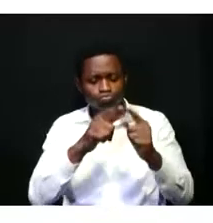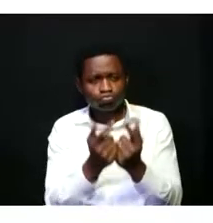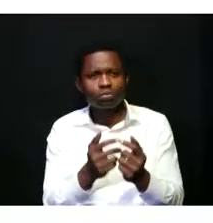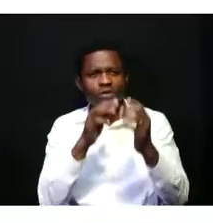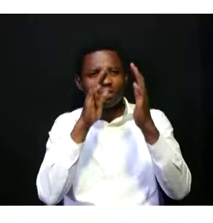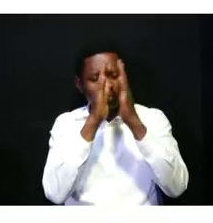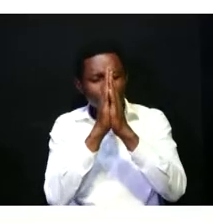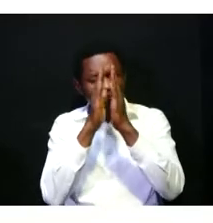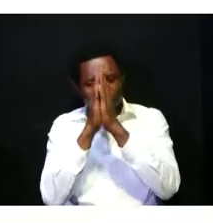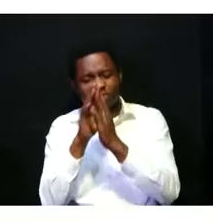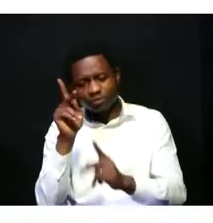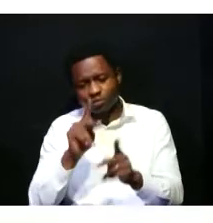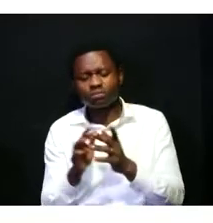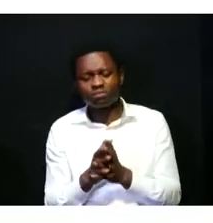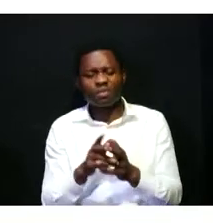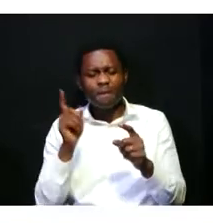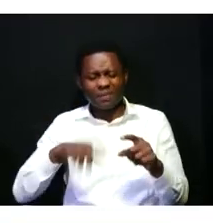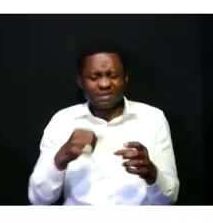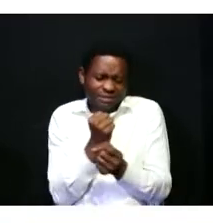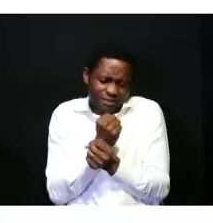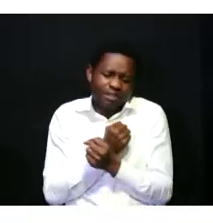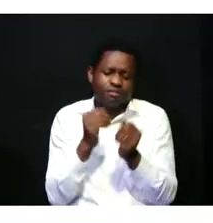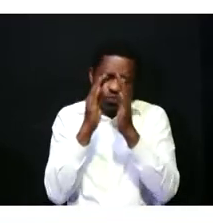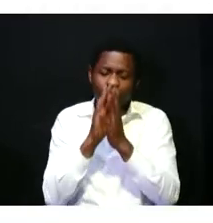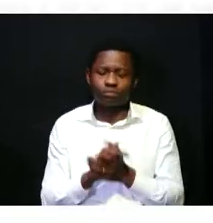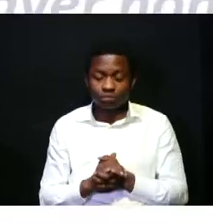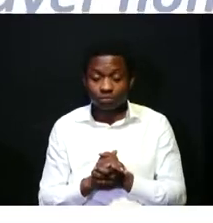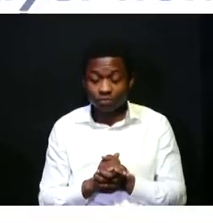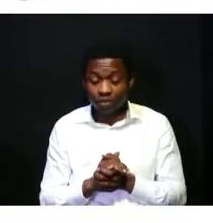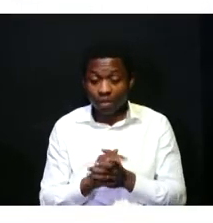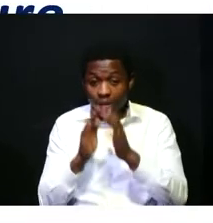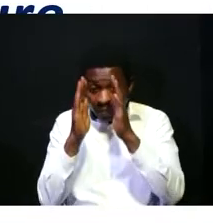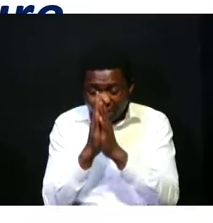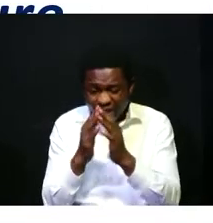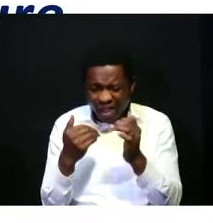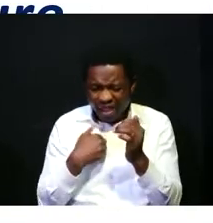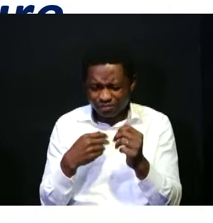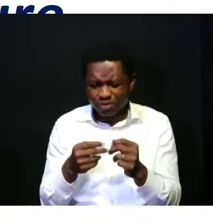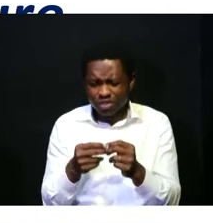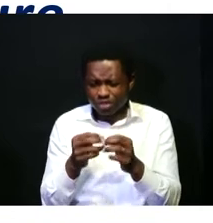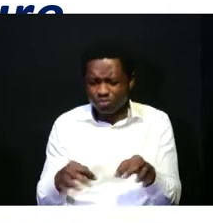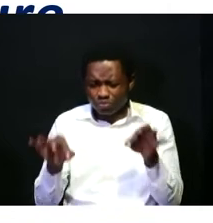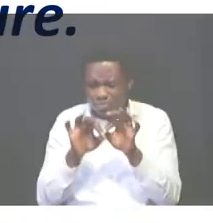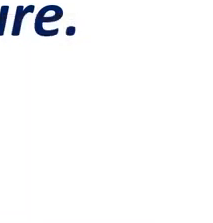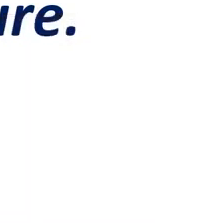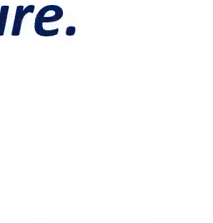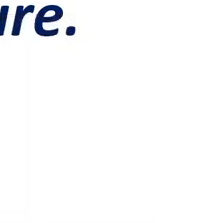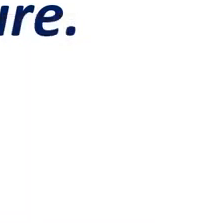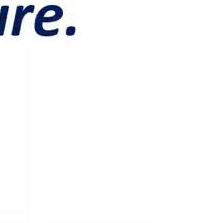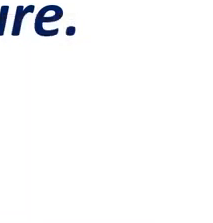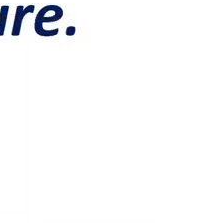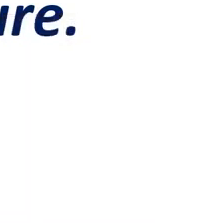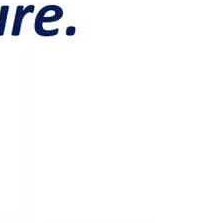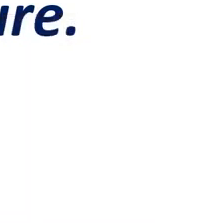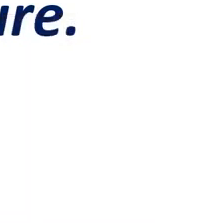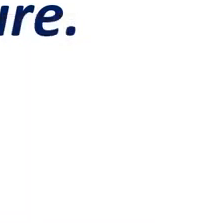be a praying people. So you nipa or don paibo. See, the value of prayer none can measure. So pen paibo when you to me you know a bura juni nintiasi.